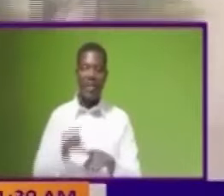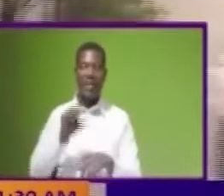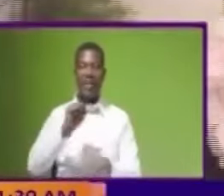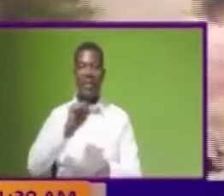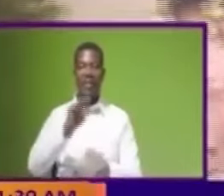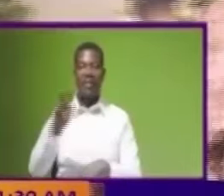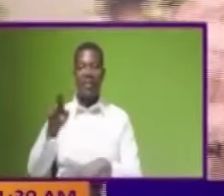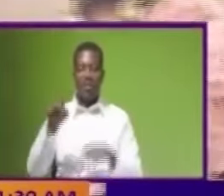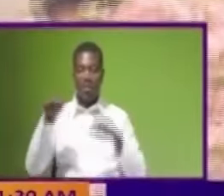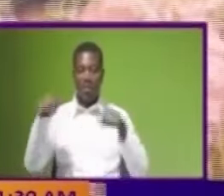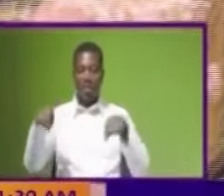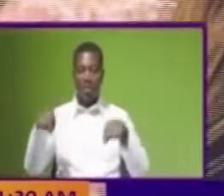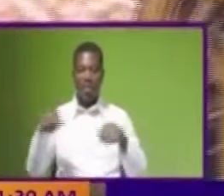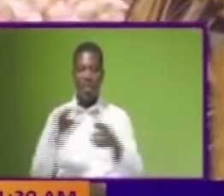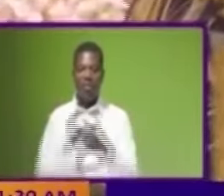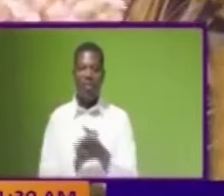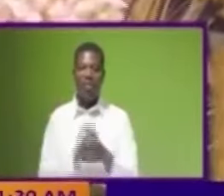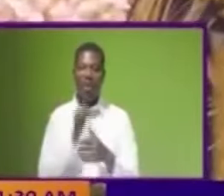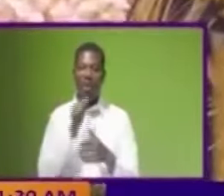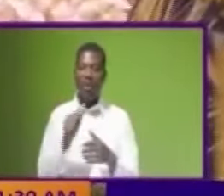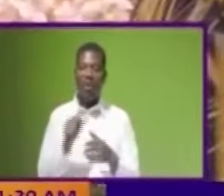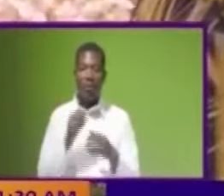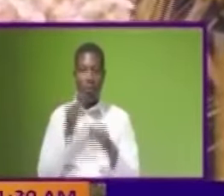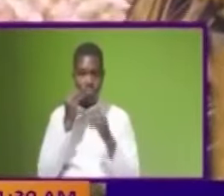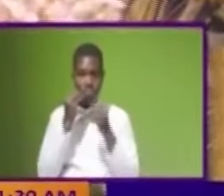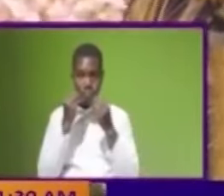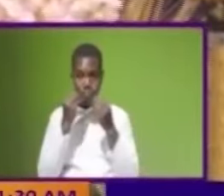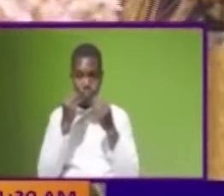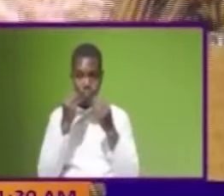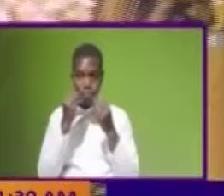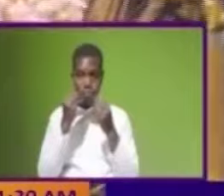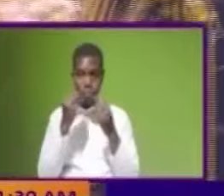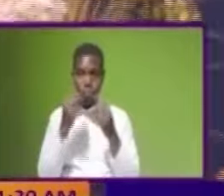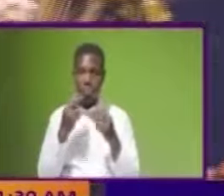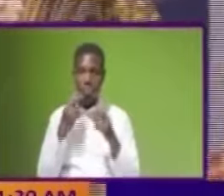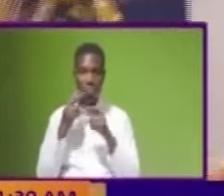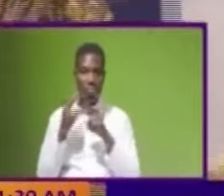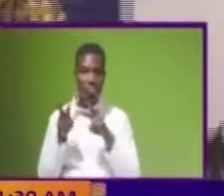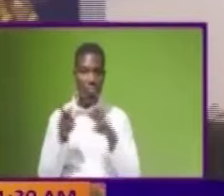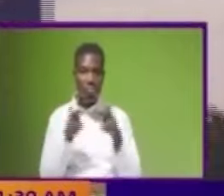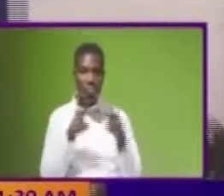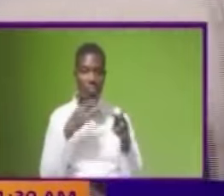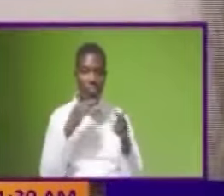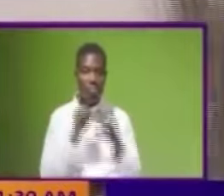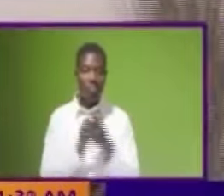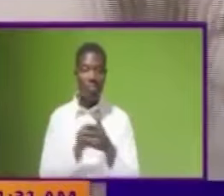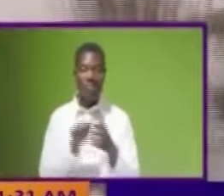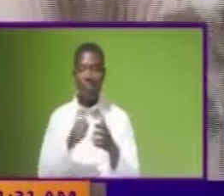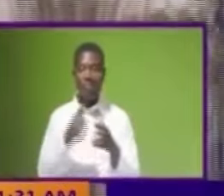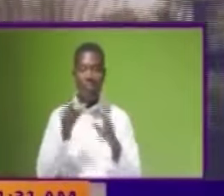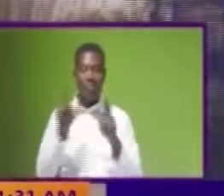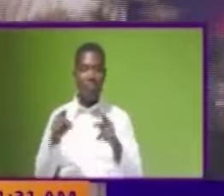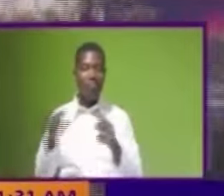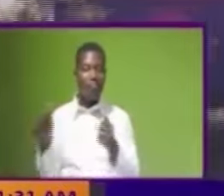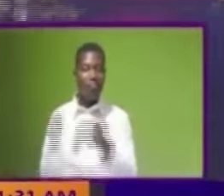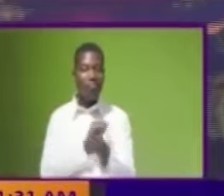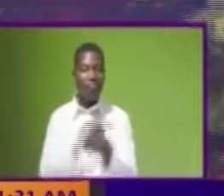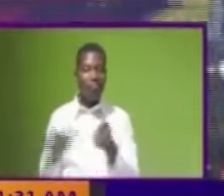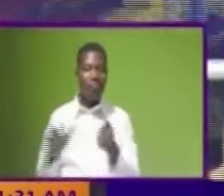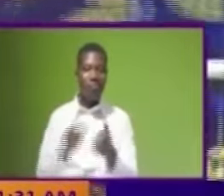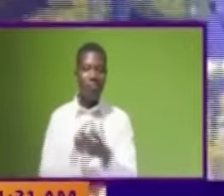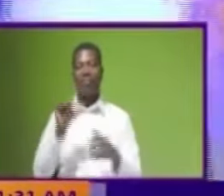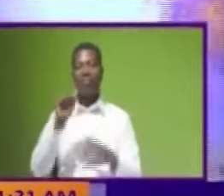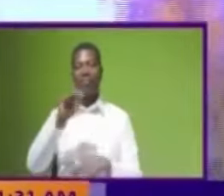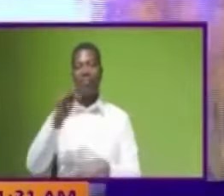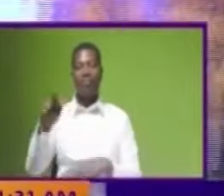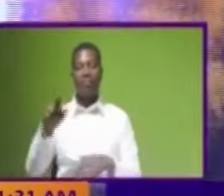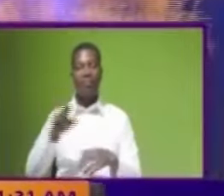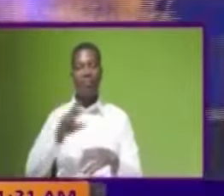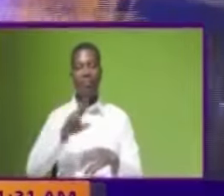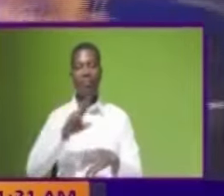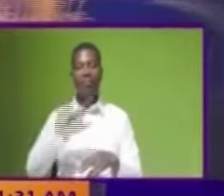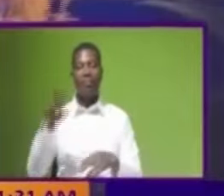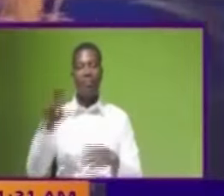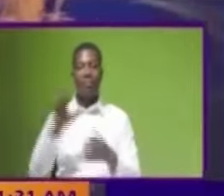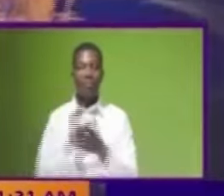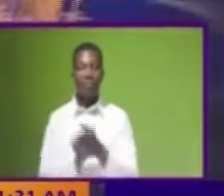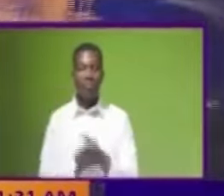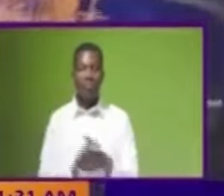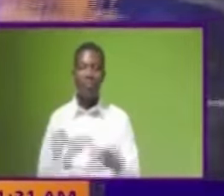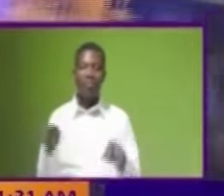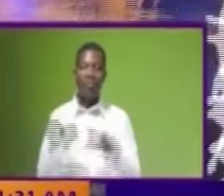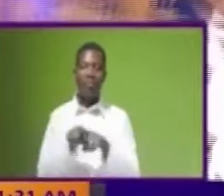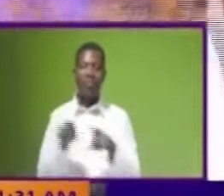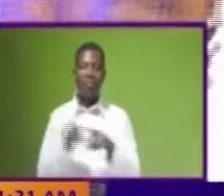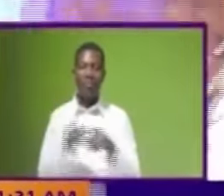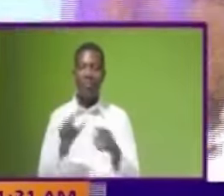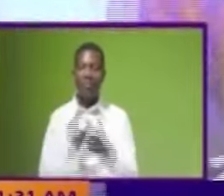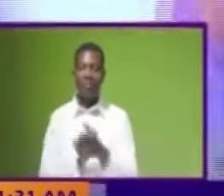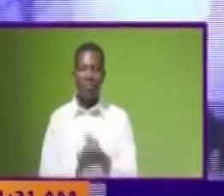mai enye se hama ubiare mfa asante mai eni munchichi fem sadia angmana